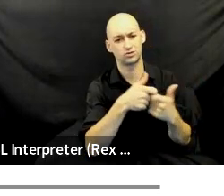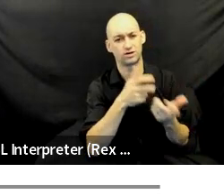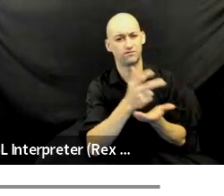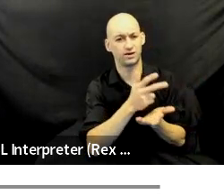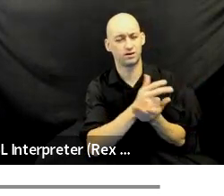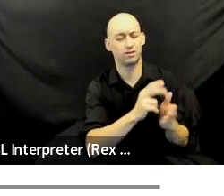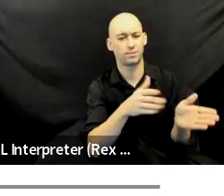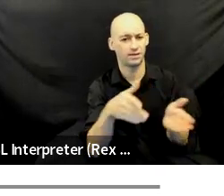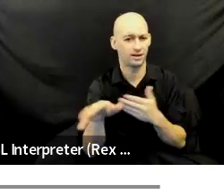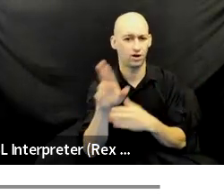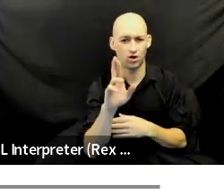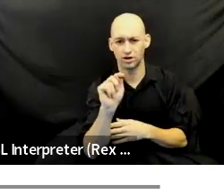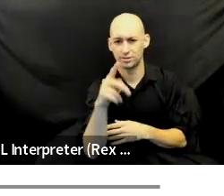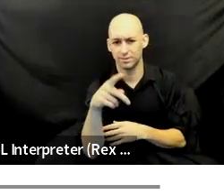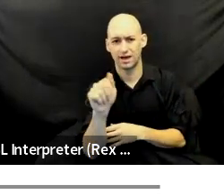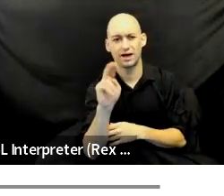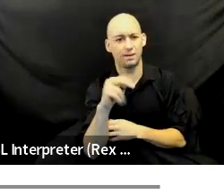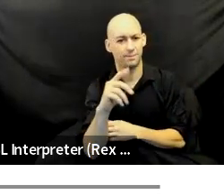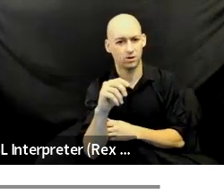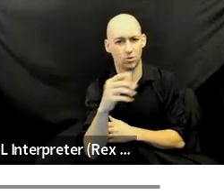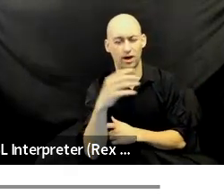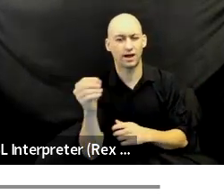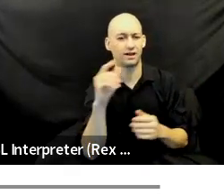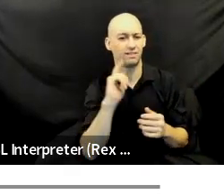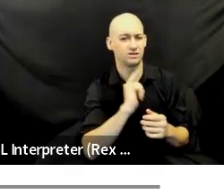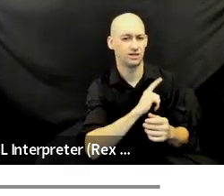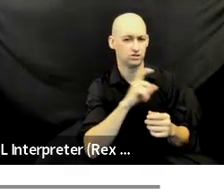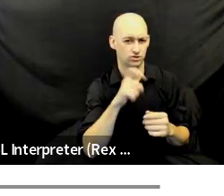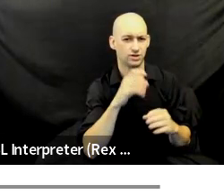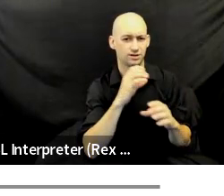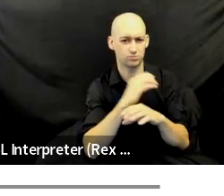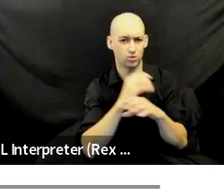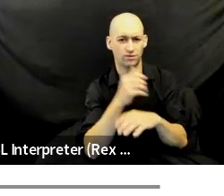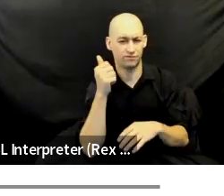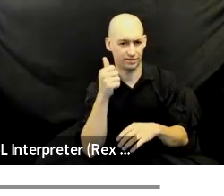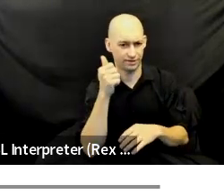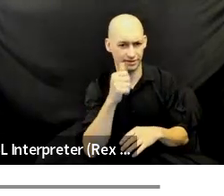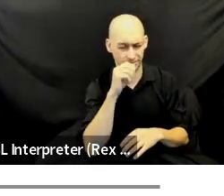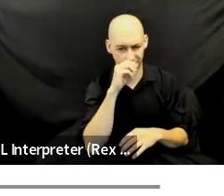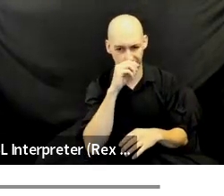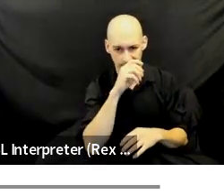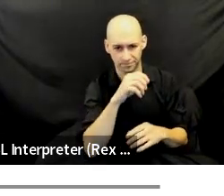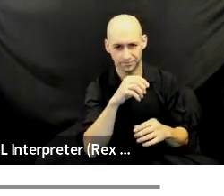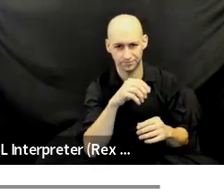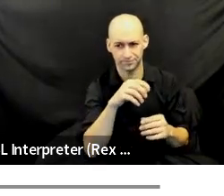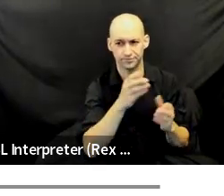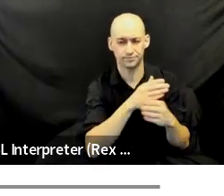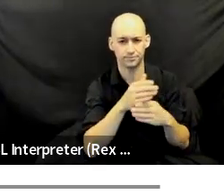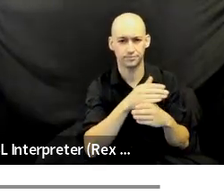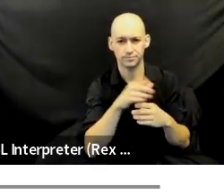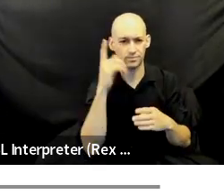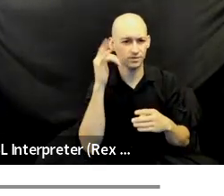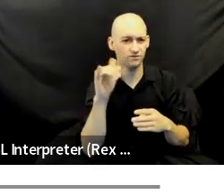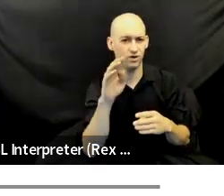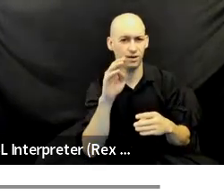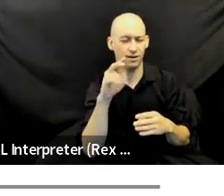agencies, RTPAs, MPOs, and the legislature should explore funding for infrastructure near the California-Mexico border.